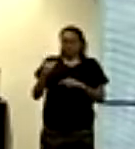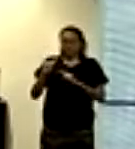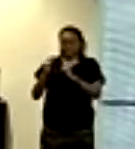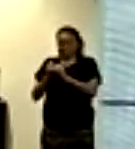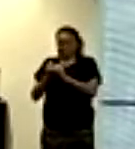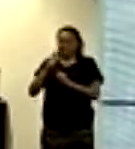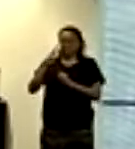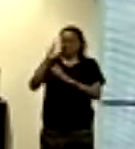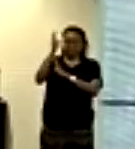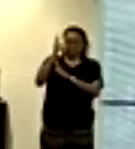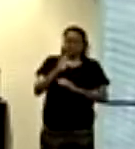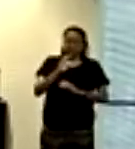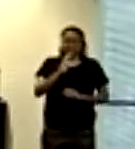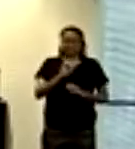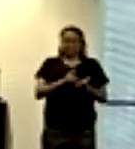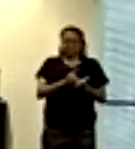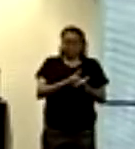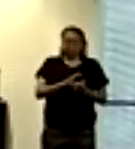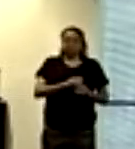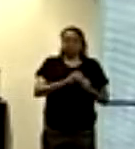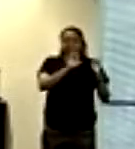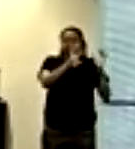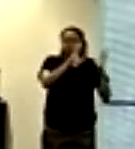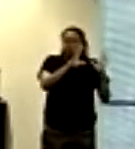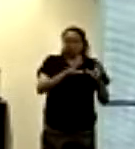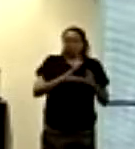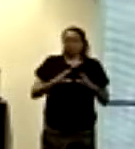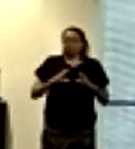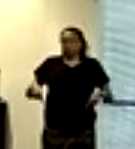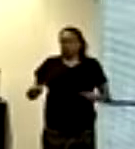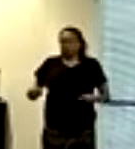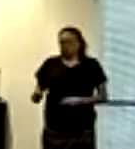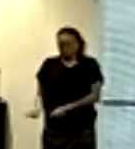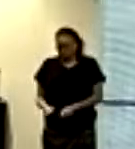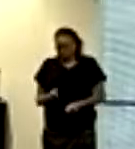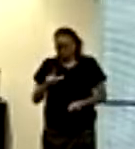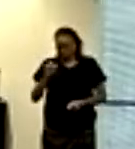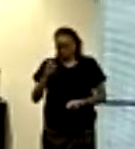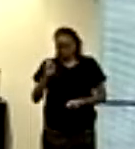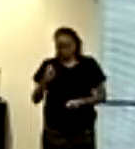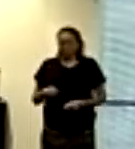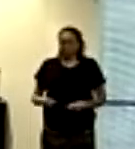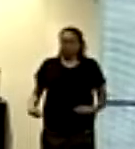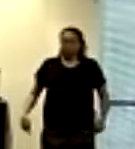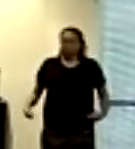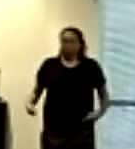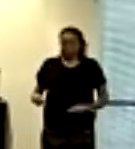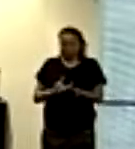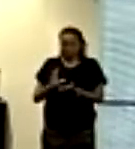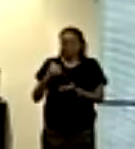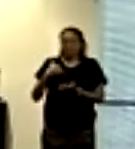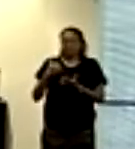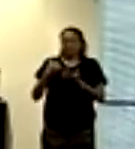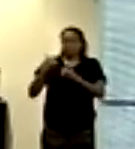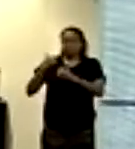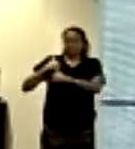soccer teams, sitting volleyball, wheelchair lacrosse, wheelchair soccer. We have military adaptive court sports